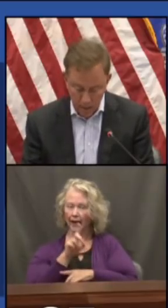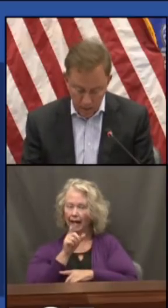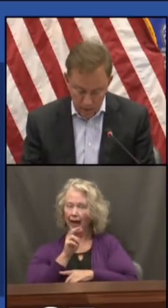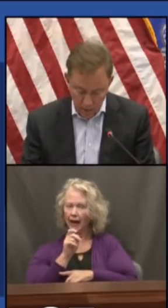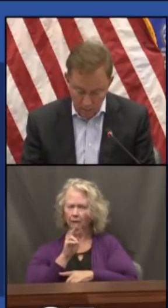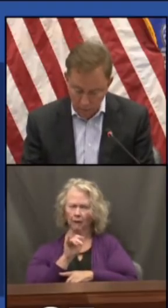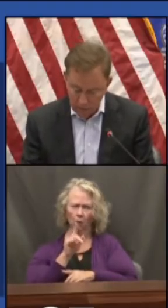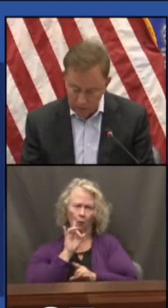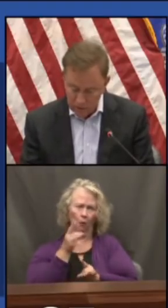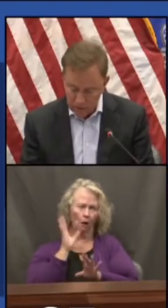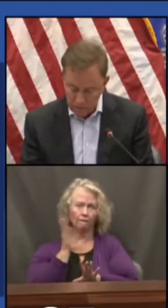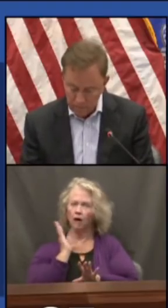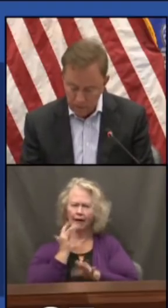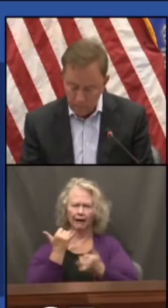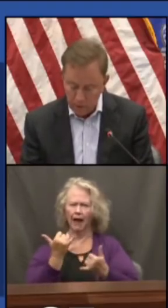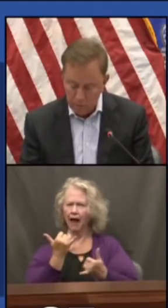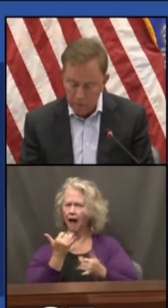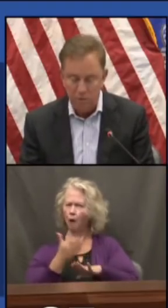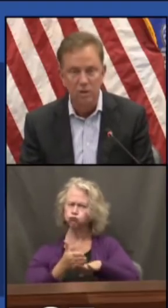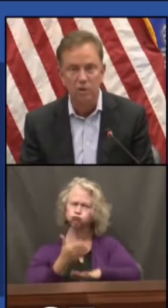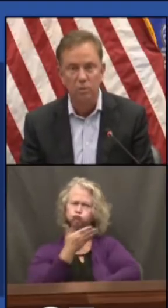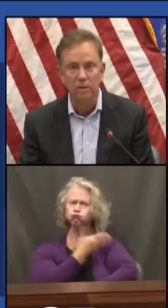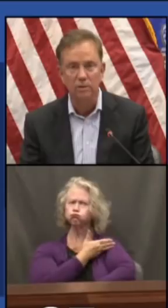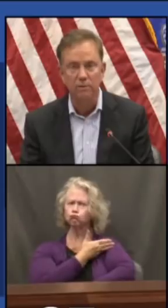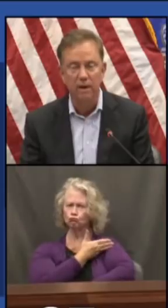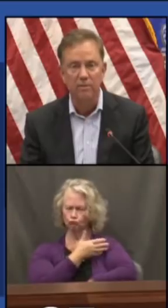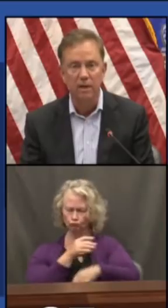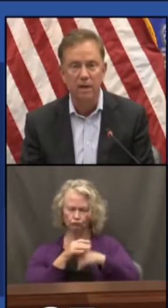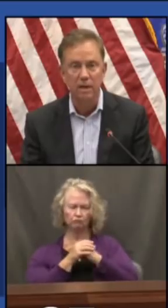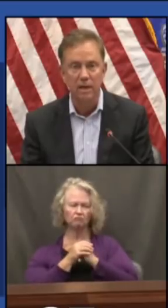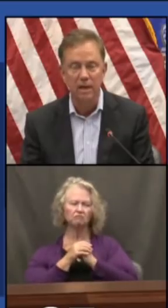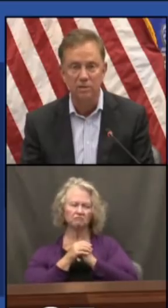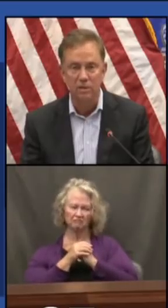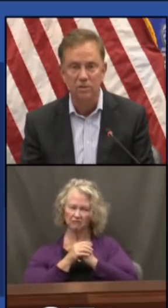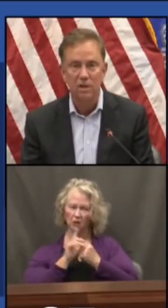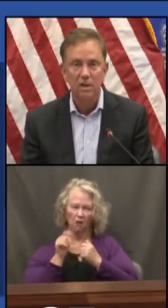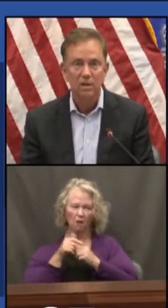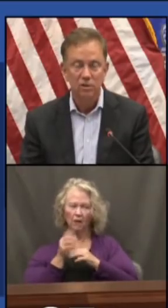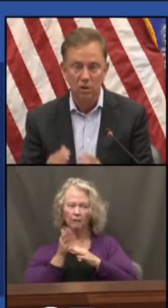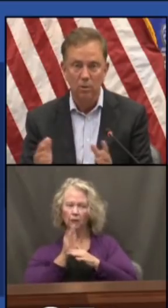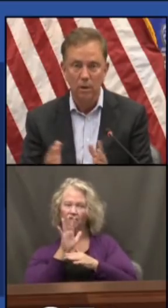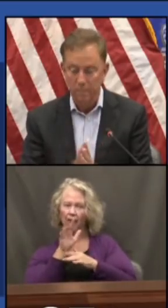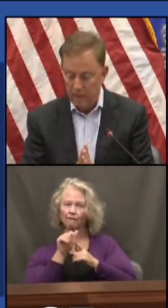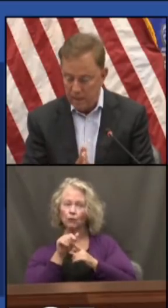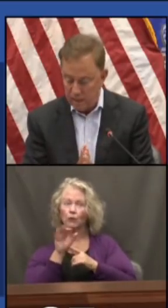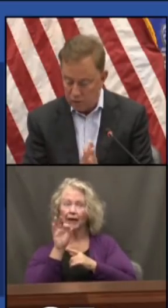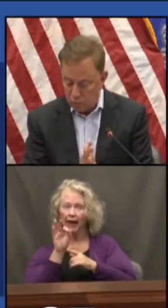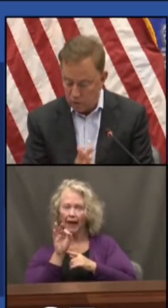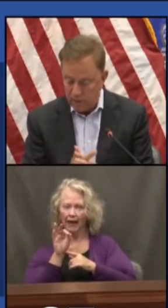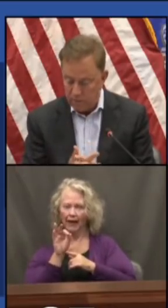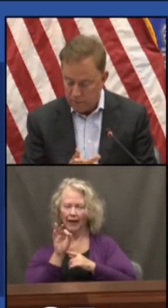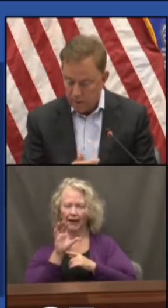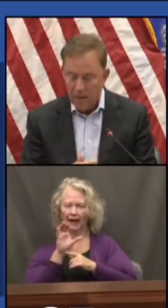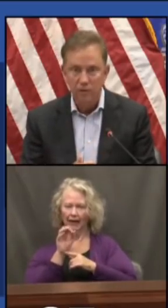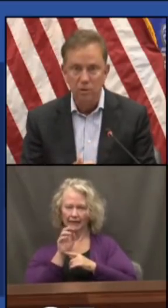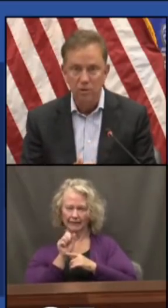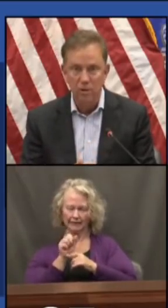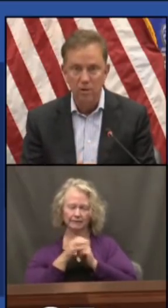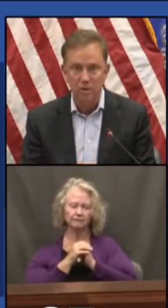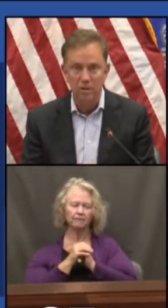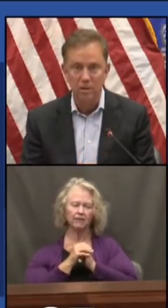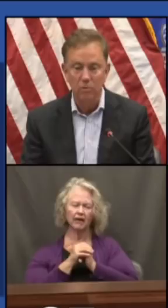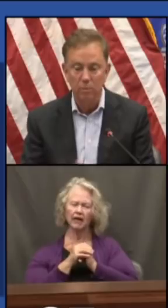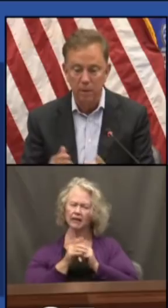Today, Danbury is in a much better situation, 5 to 9 cases. So it is working. I was